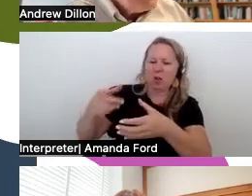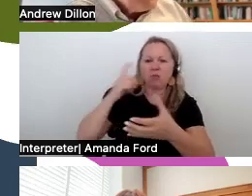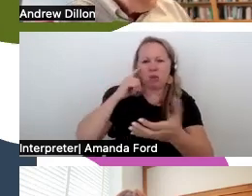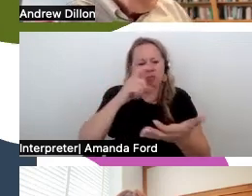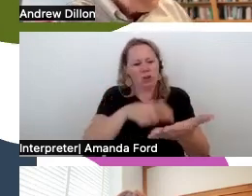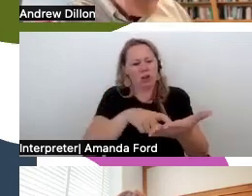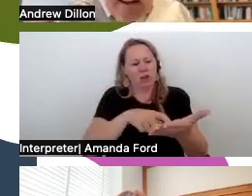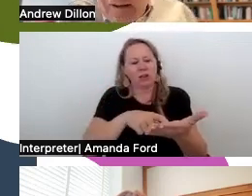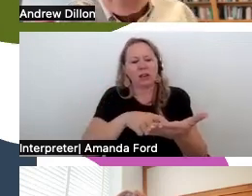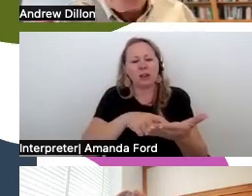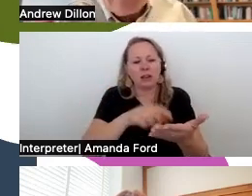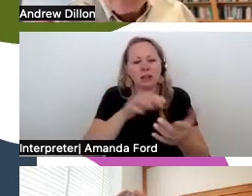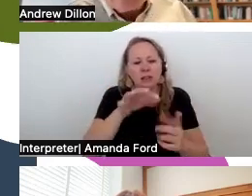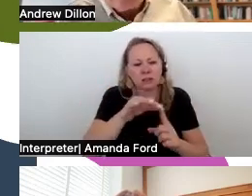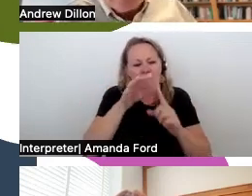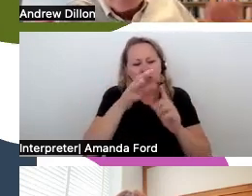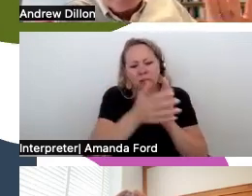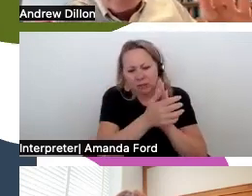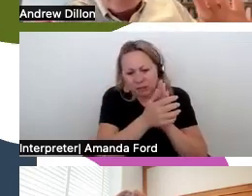very talented,